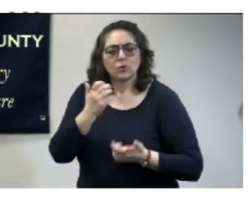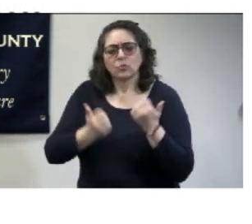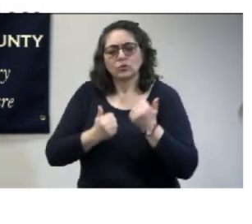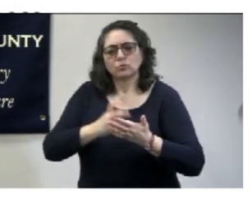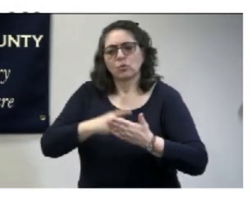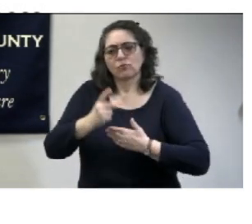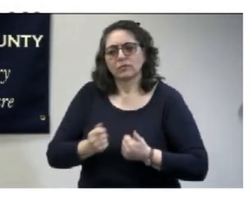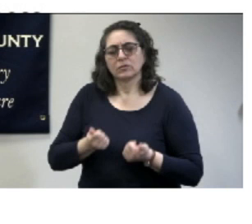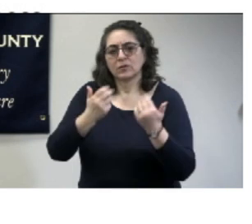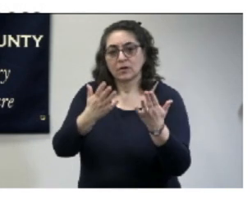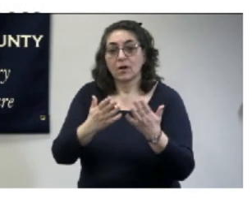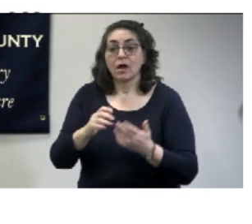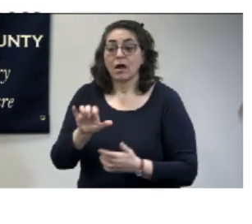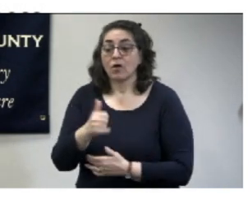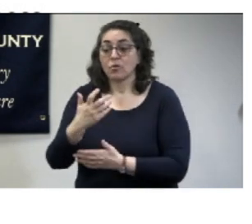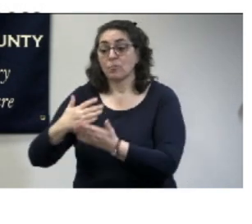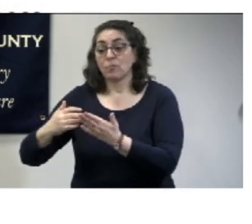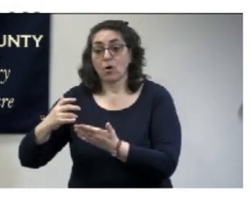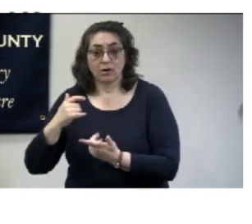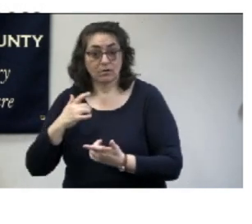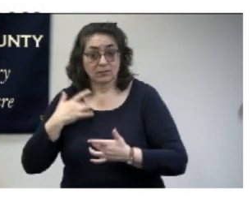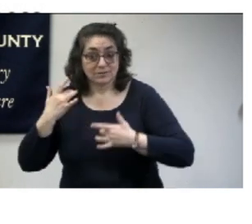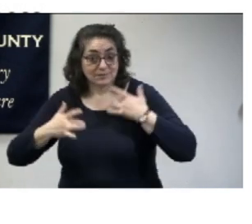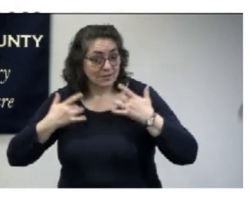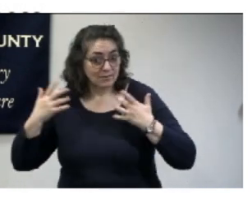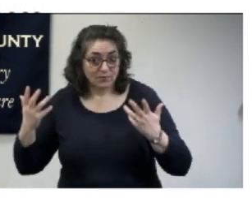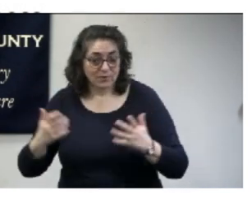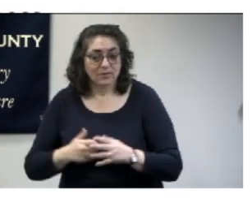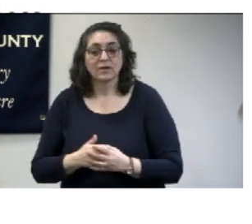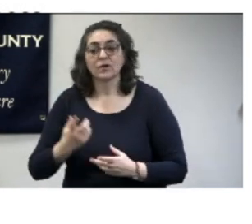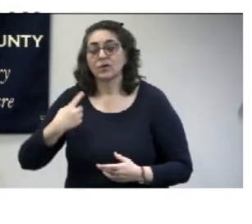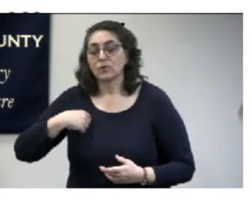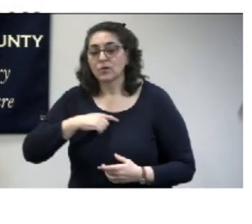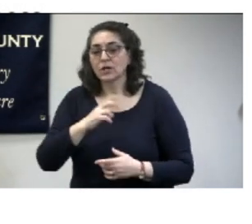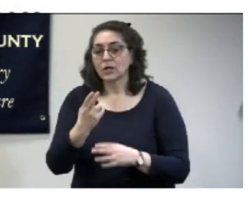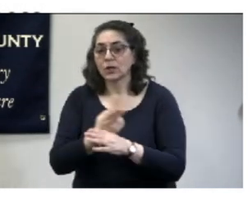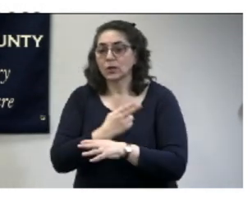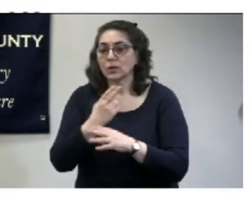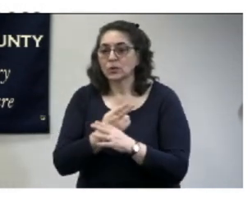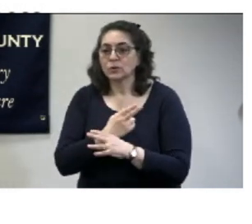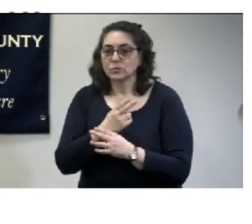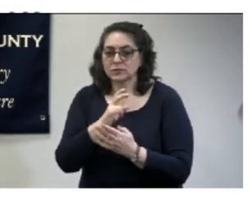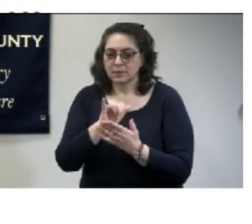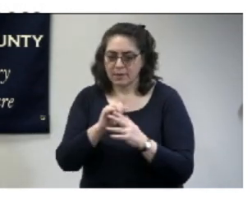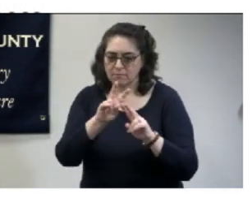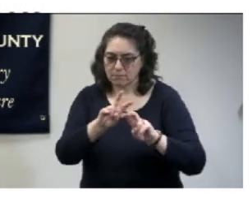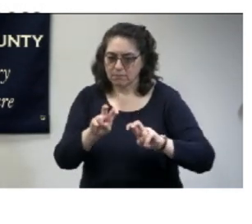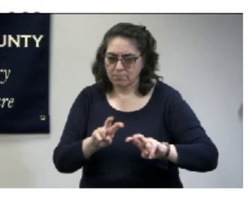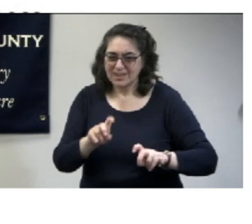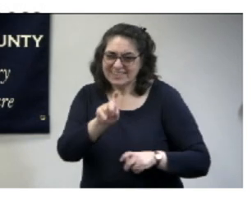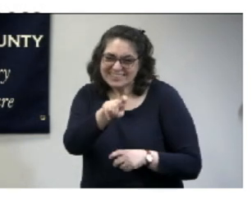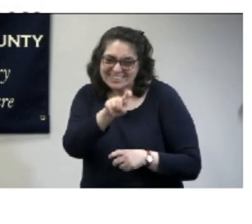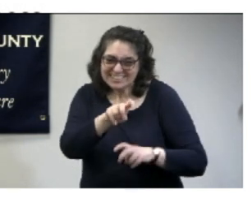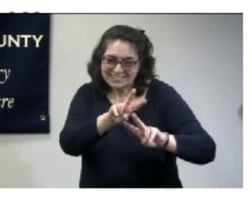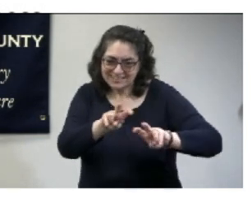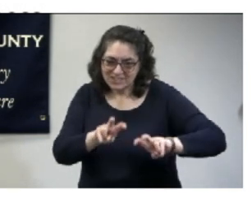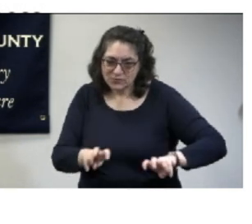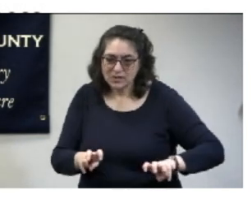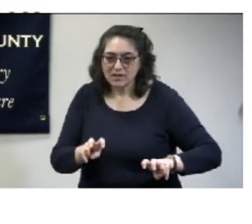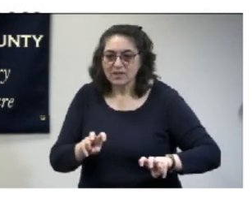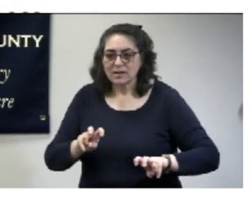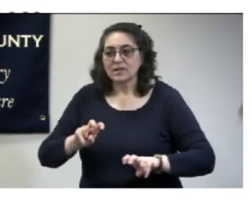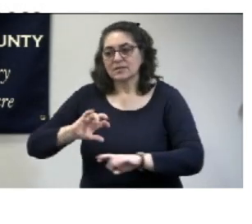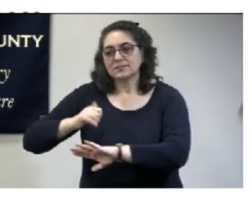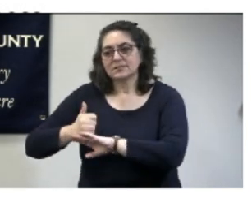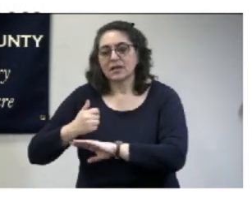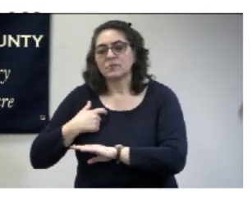piece of this that's really exciting is that we're going to use the needs assessment to help us with the Public Health Accreditation